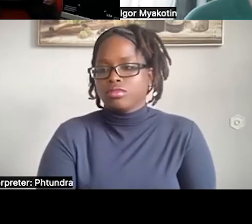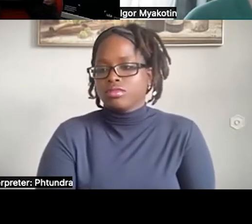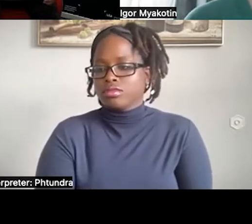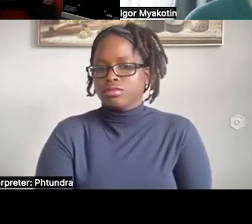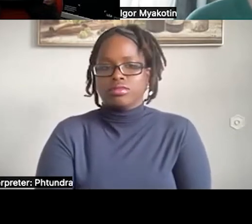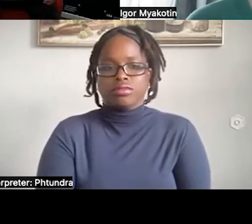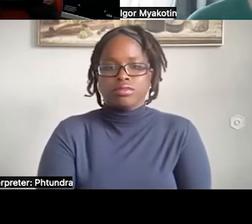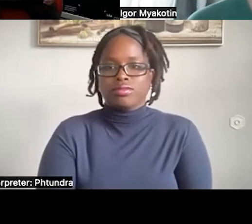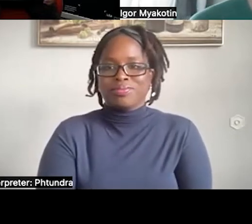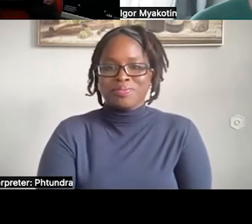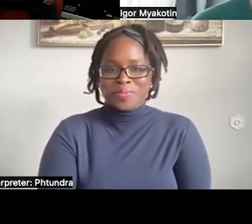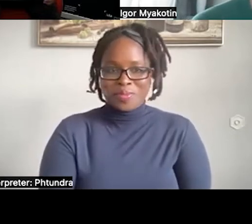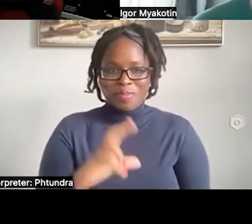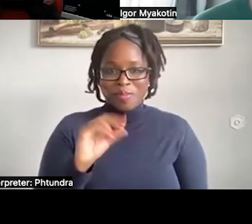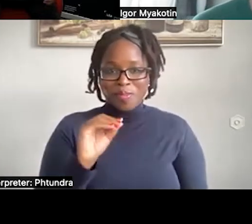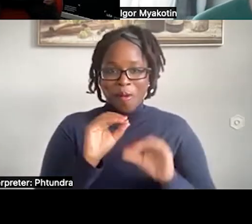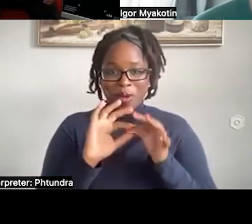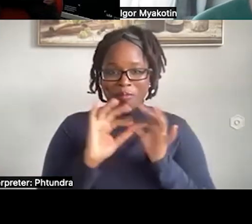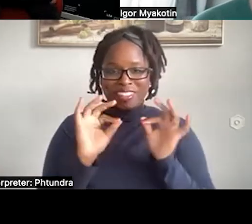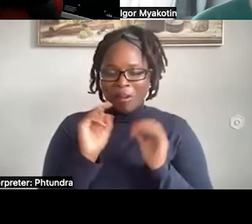No, nobody.